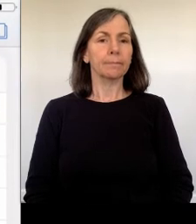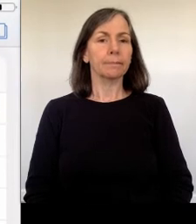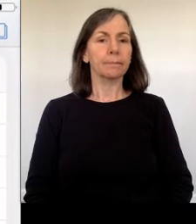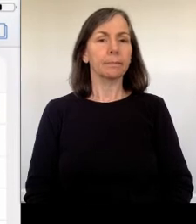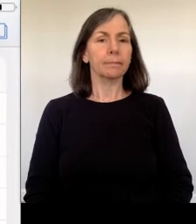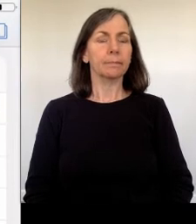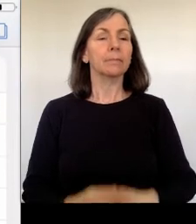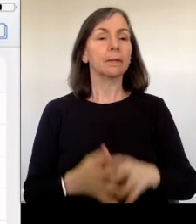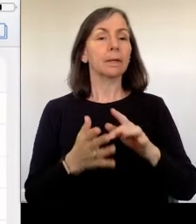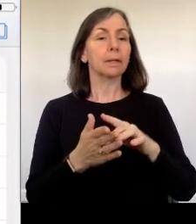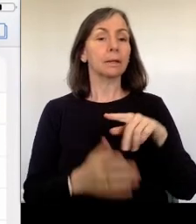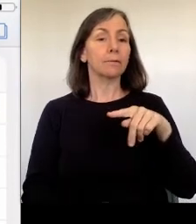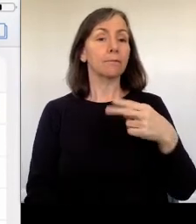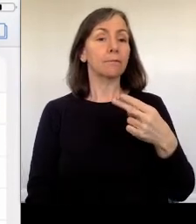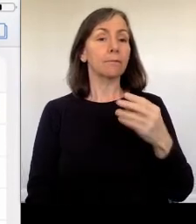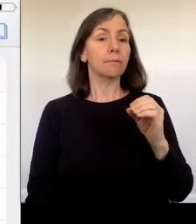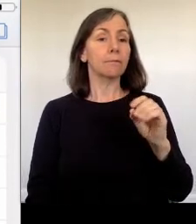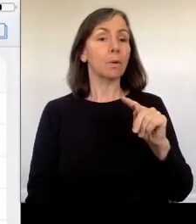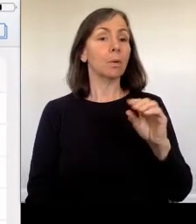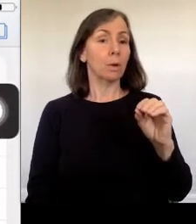click on photo,